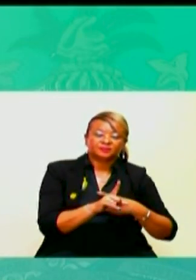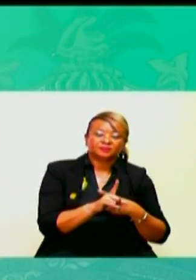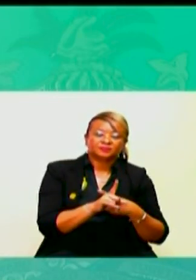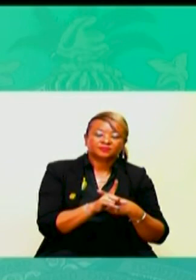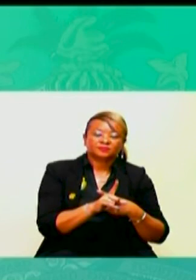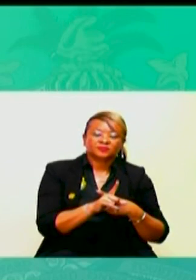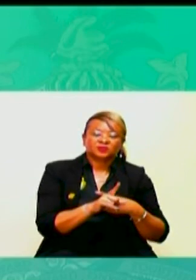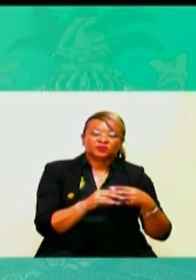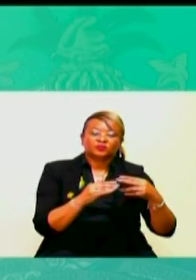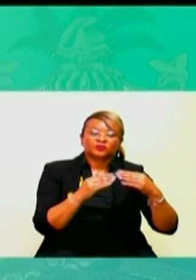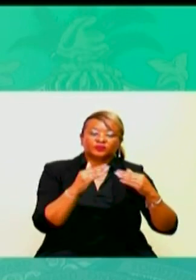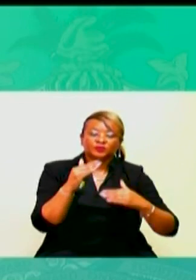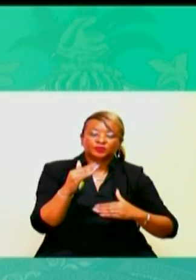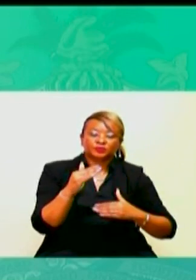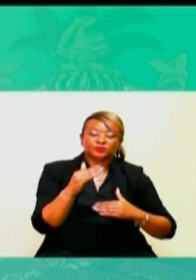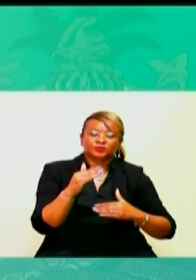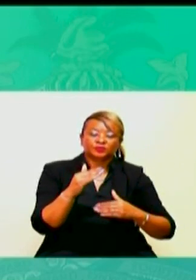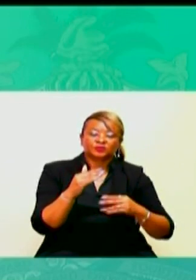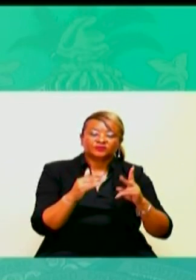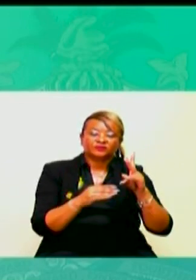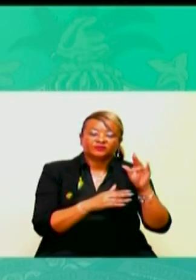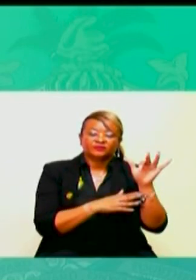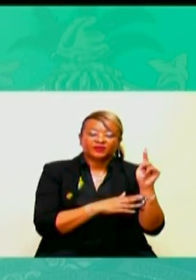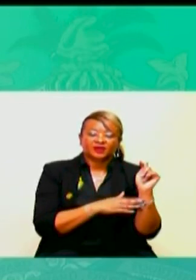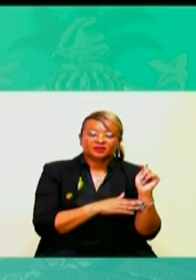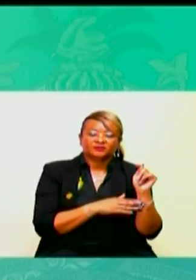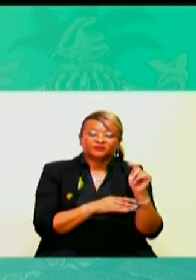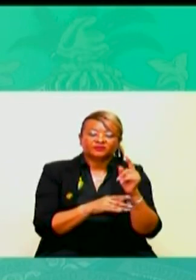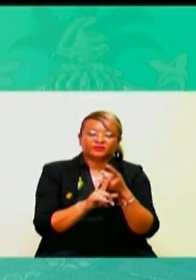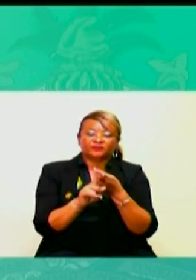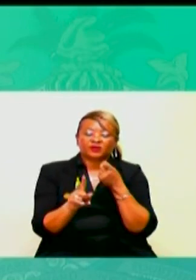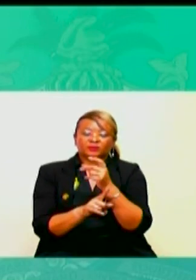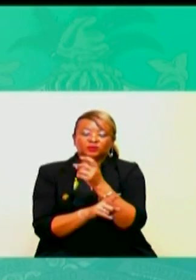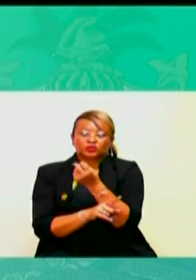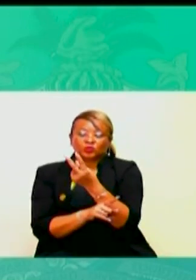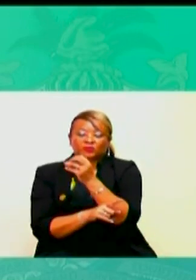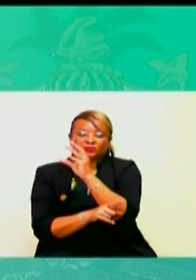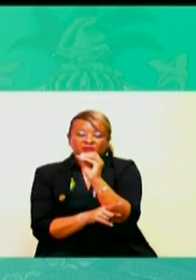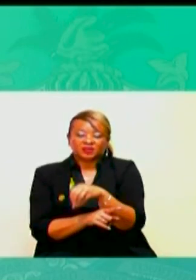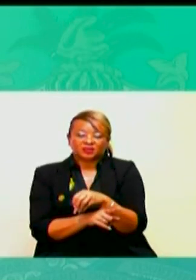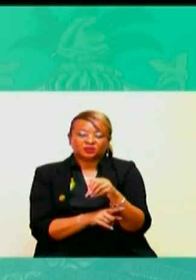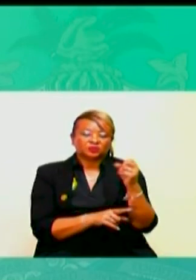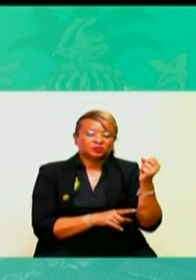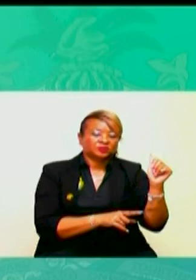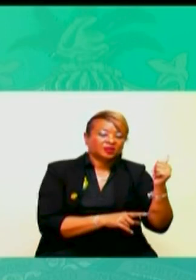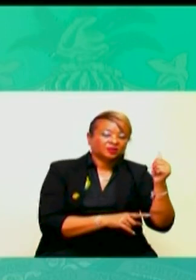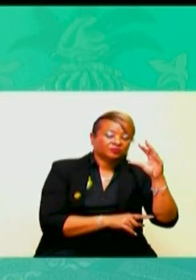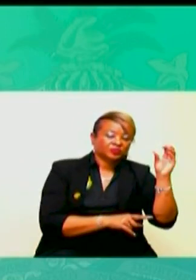We reduced value added tax from 12% to 10%.